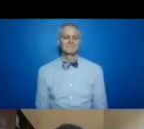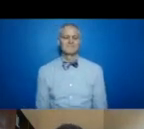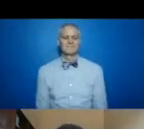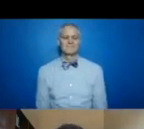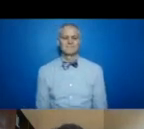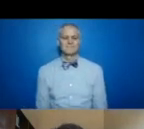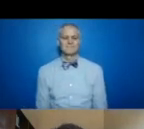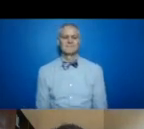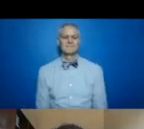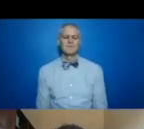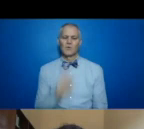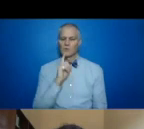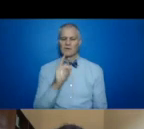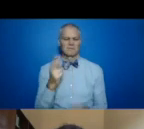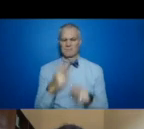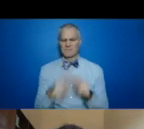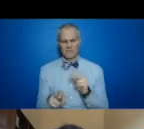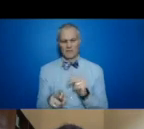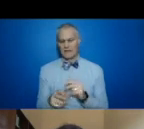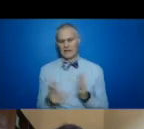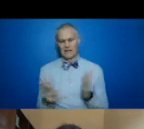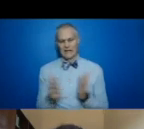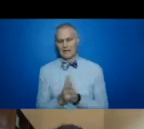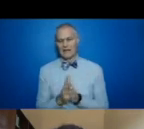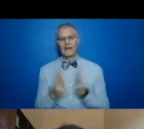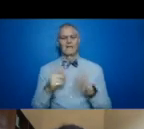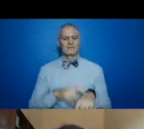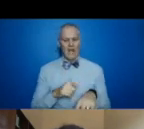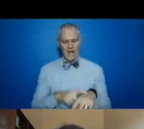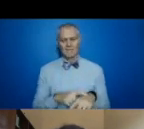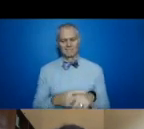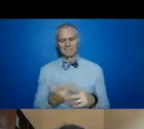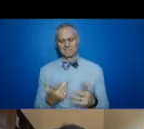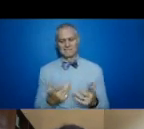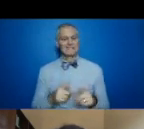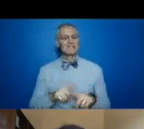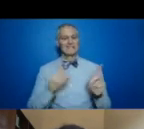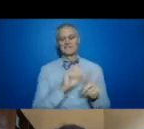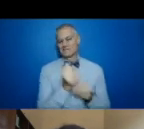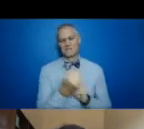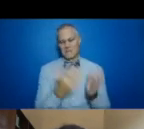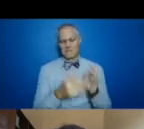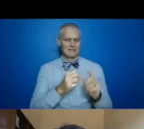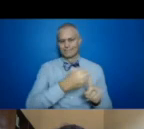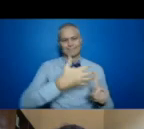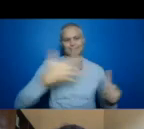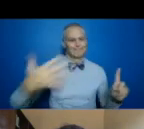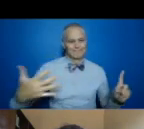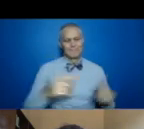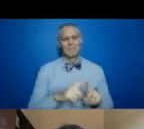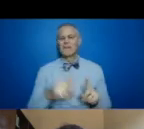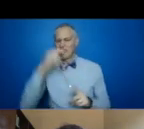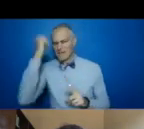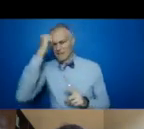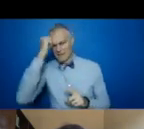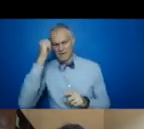But really quickly, and I'm not going to spend nearly as much time on this as I would in a different setting, the theoretical framework for